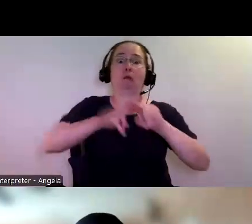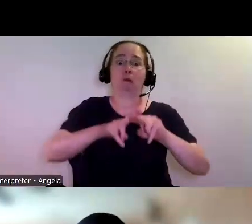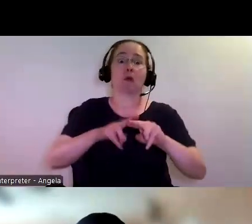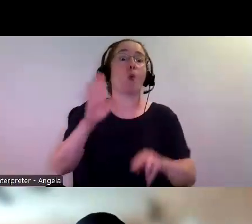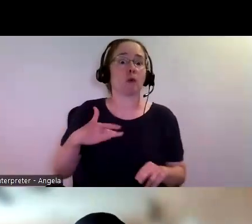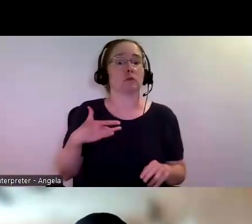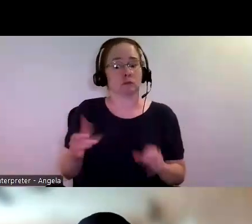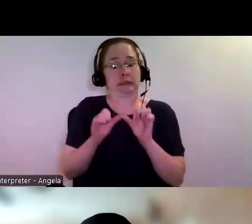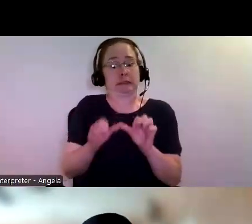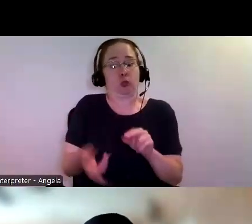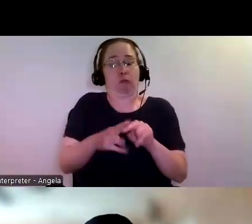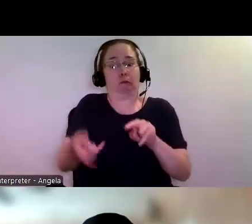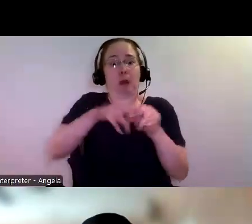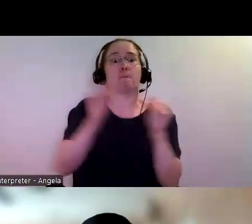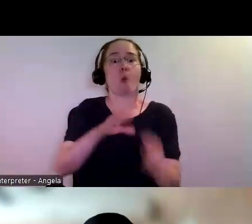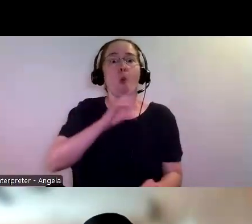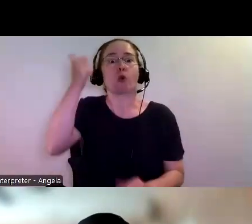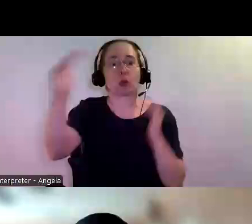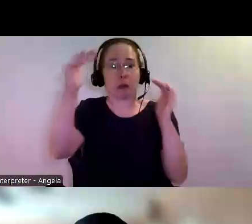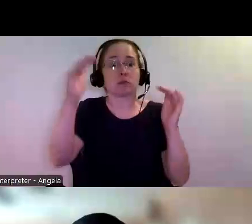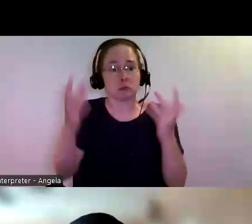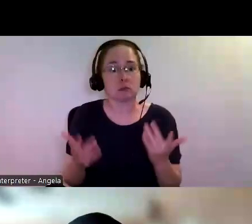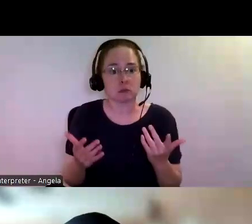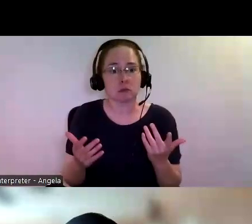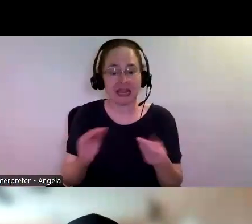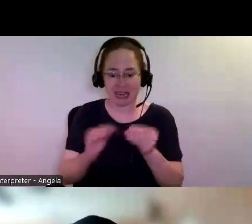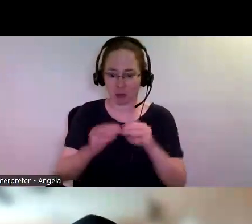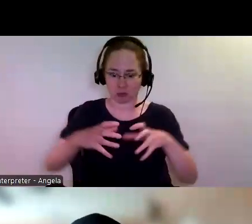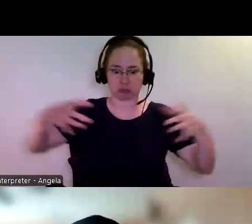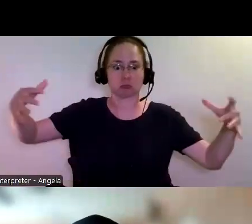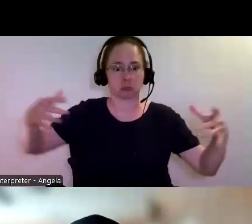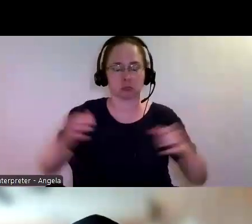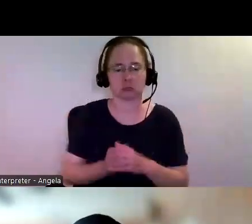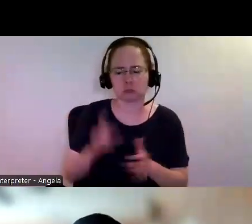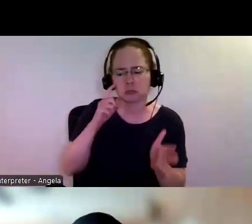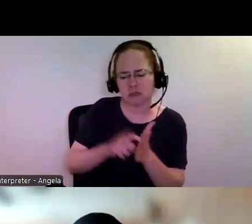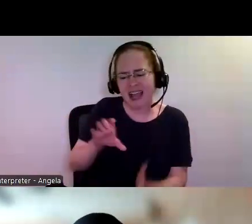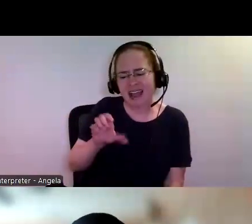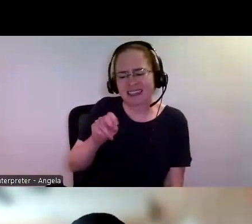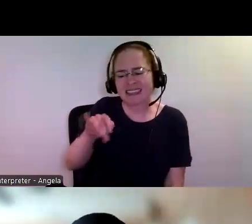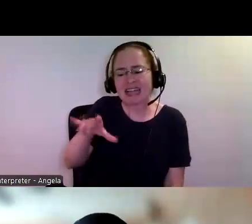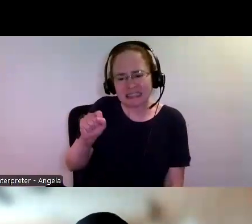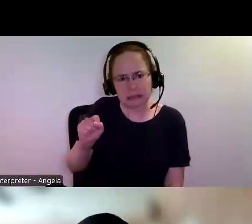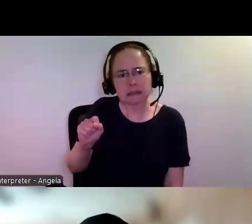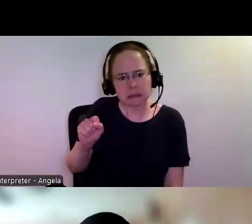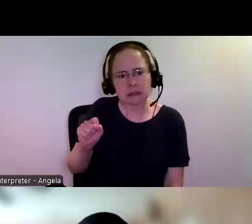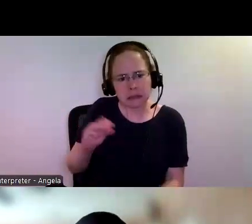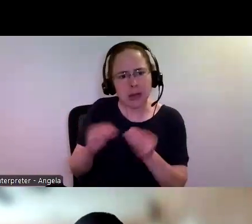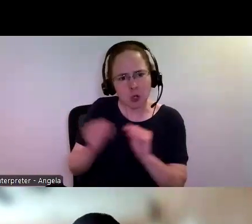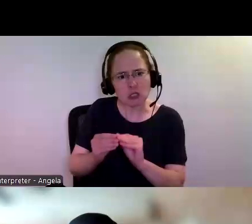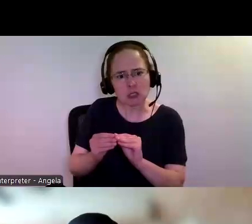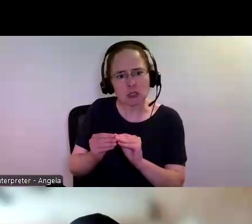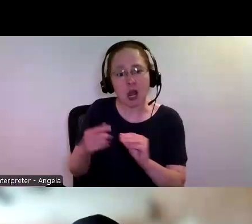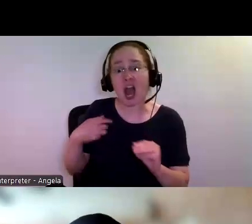continue. And so what's interesting is when we look at census data, we certainly do see this trend, and I've looked at it up until